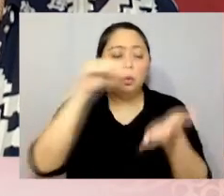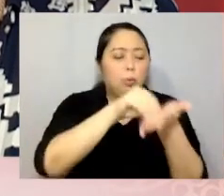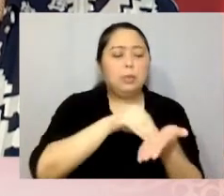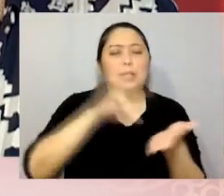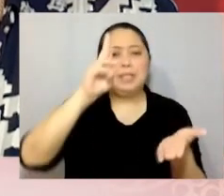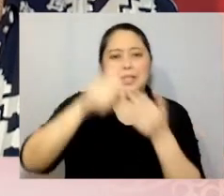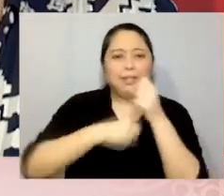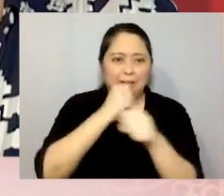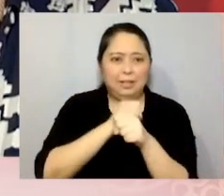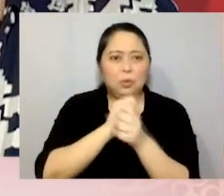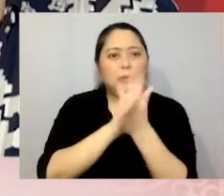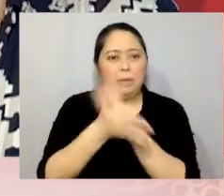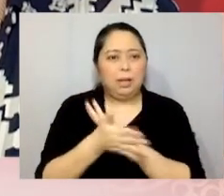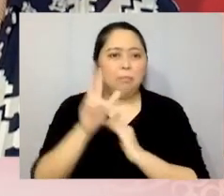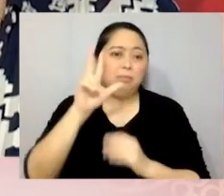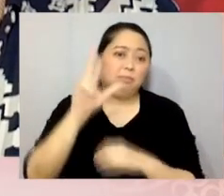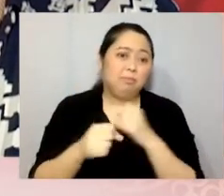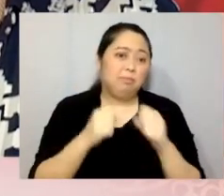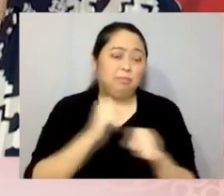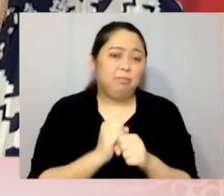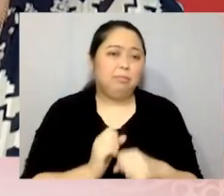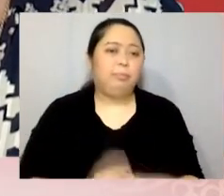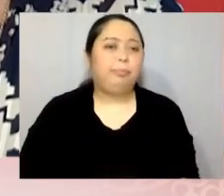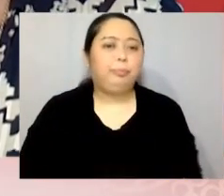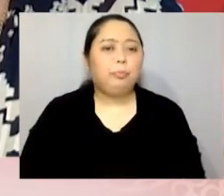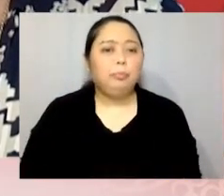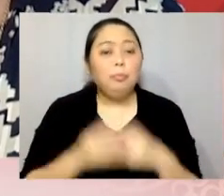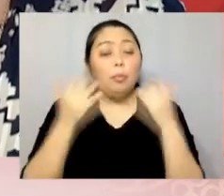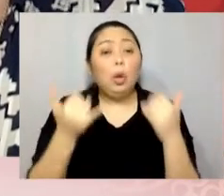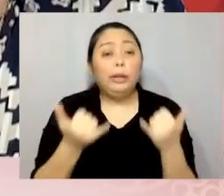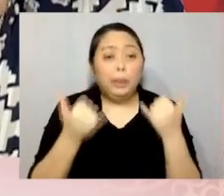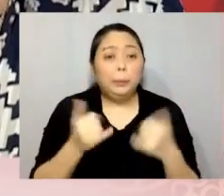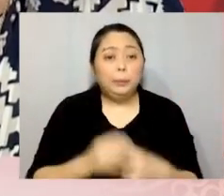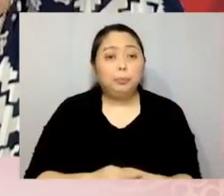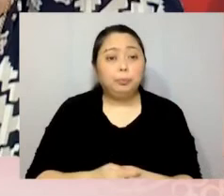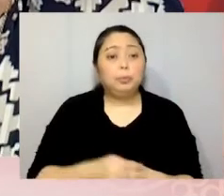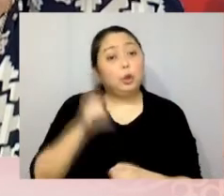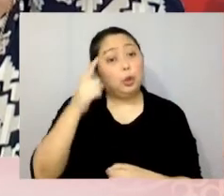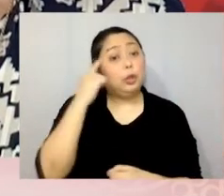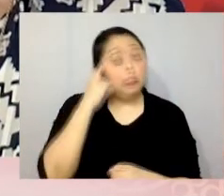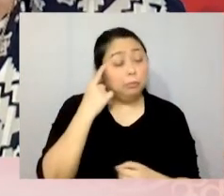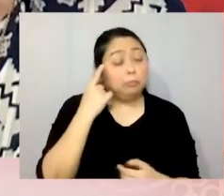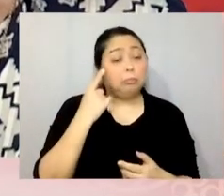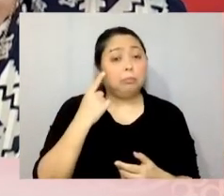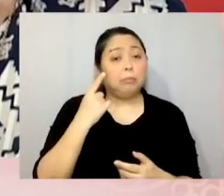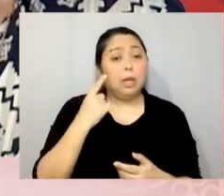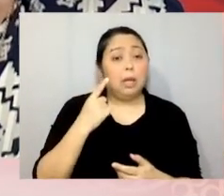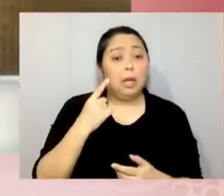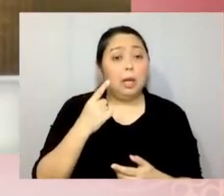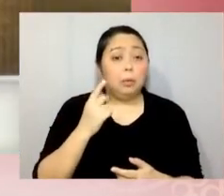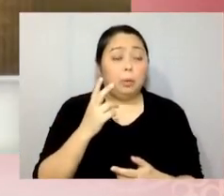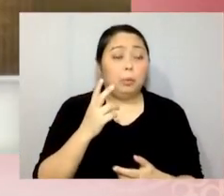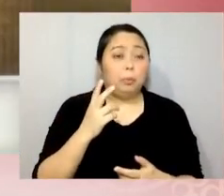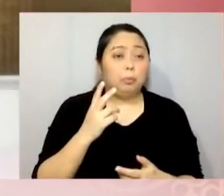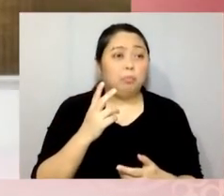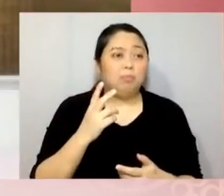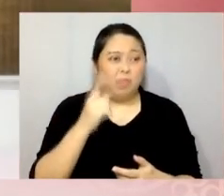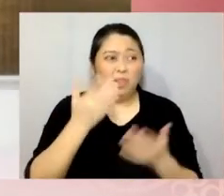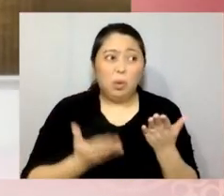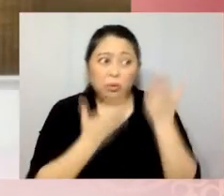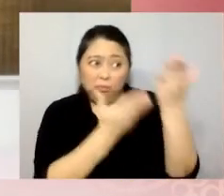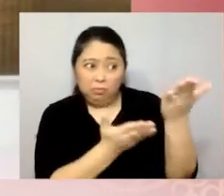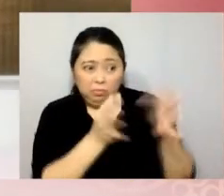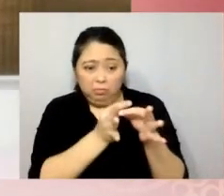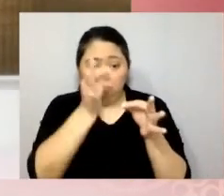very briefly, the president said it's still important to speak with lawmakers. Do you believe it'll be smooth sailing? We've spoken